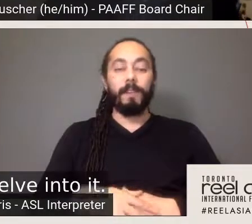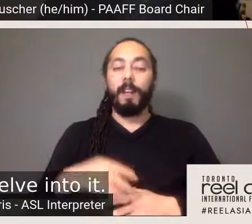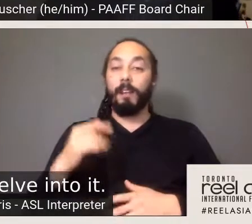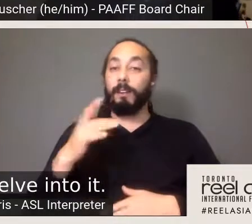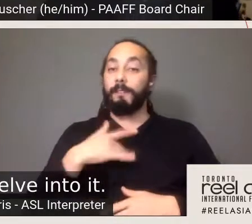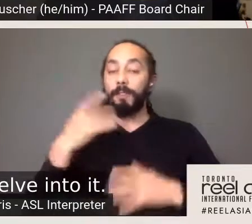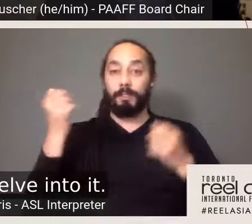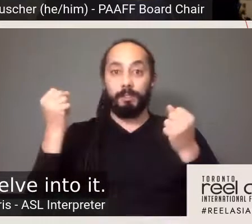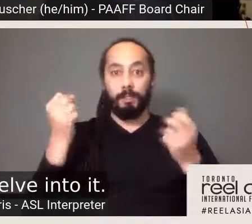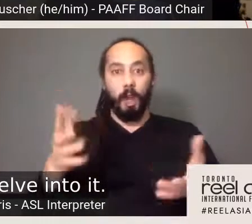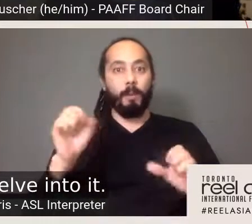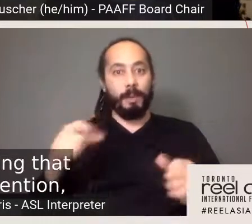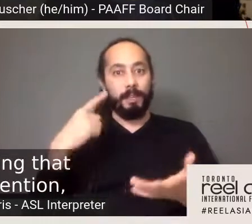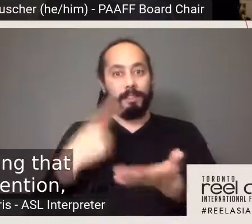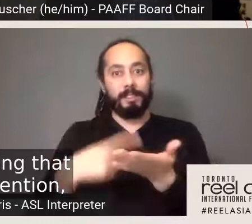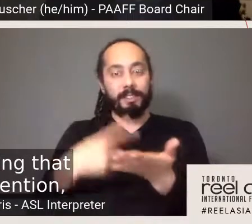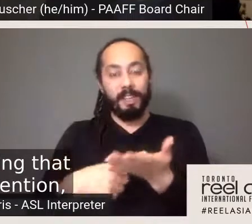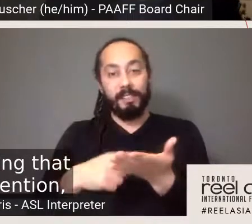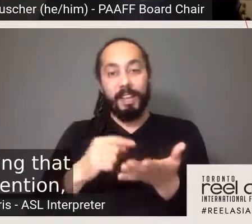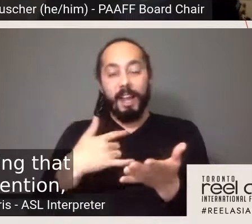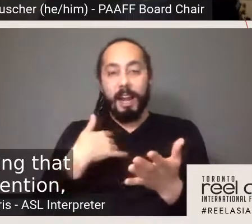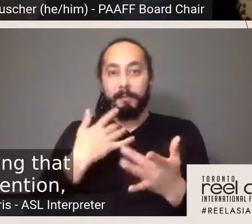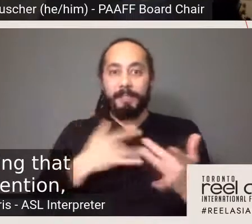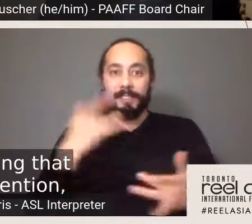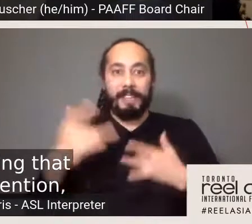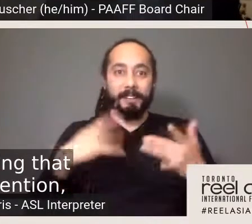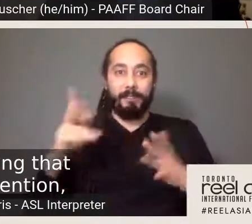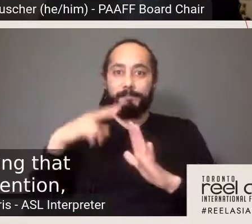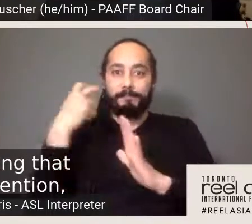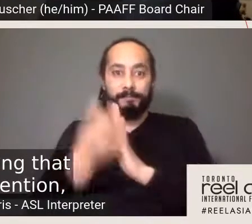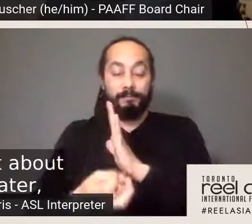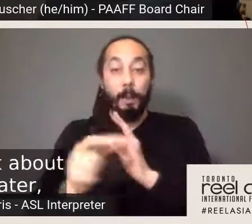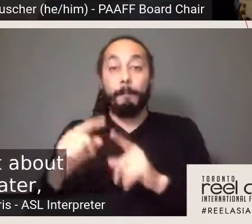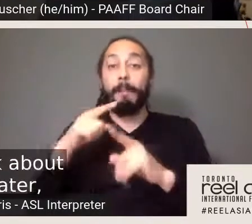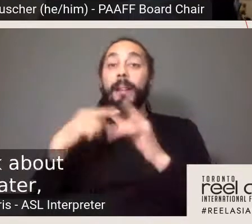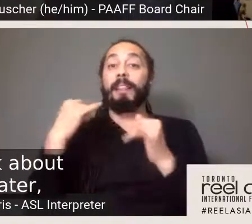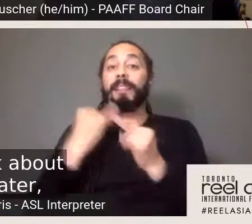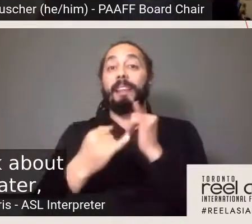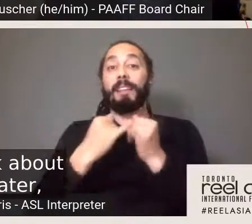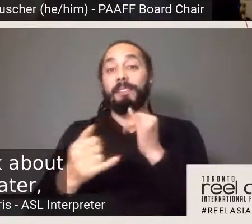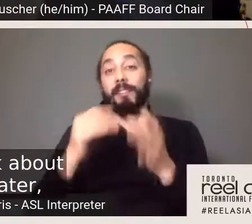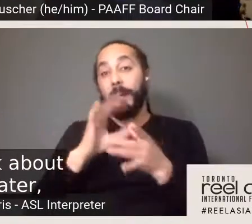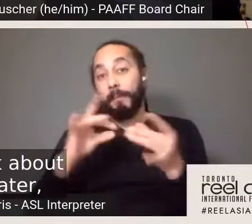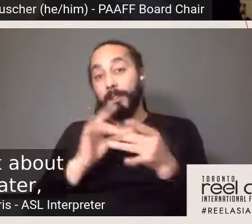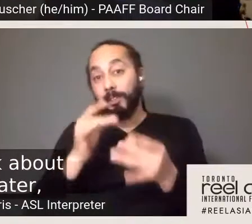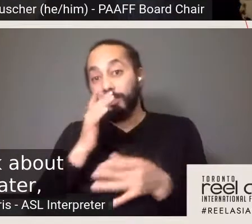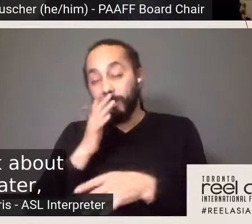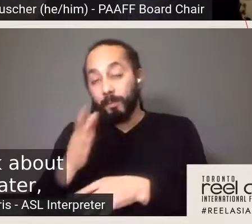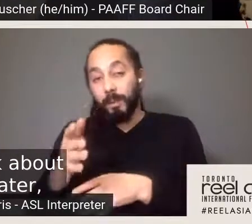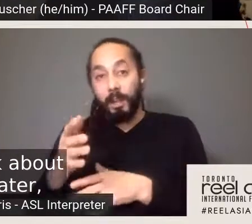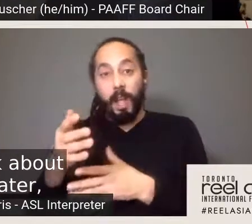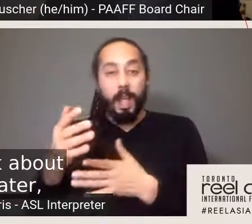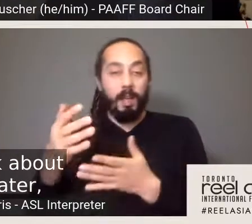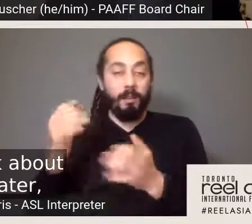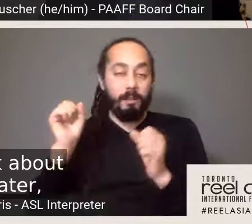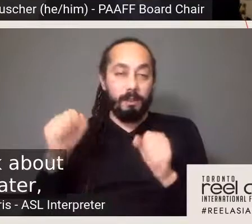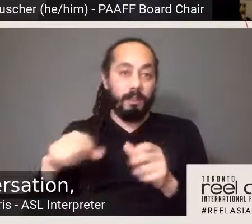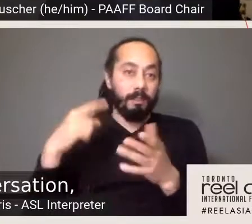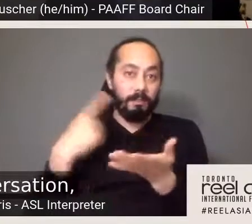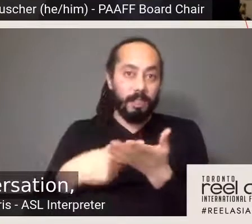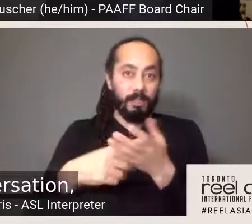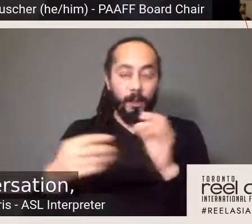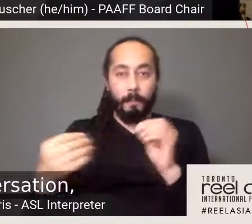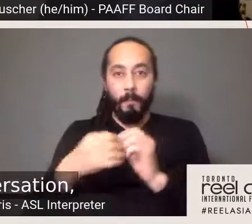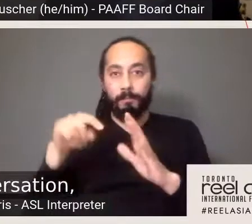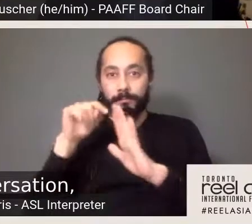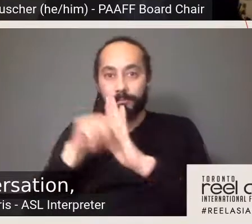really excited to delve into it. I guess the last thing that I'll just kind of mention, which we can talk about in more detail later if